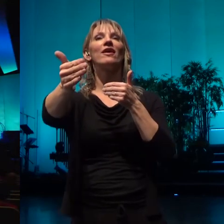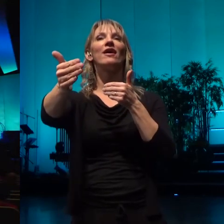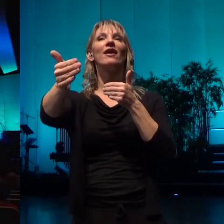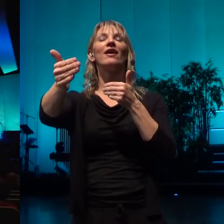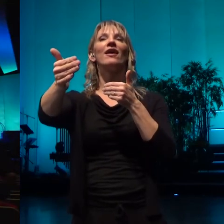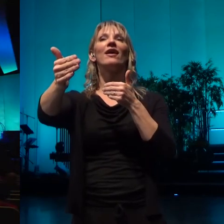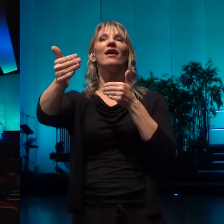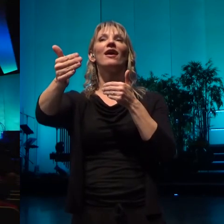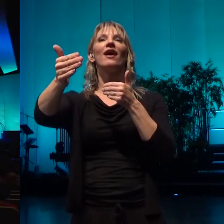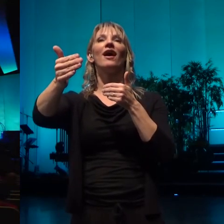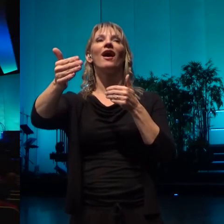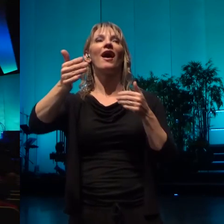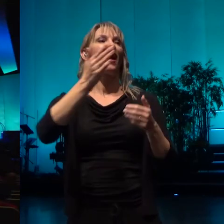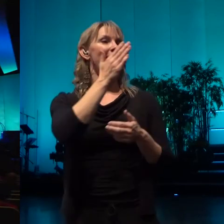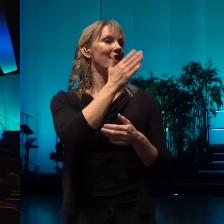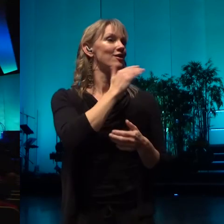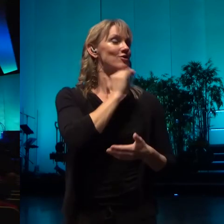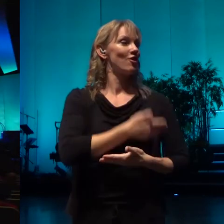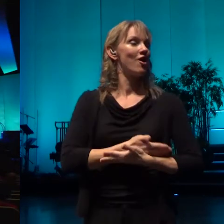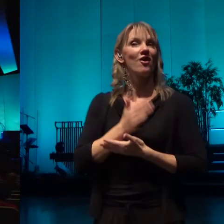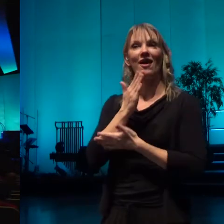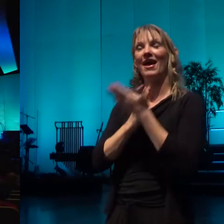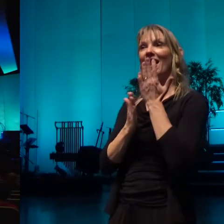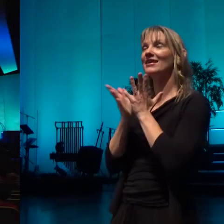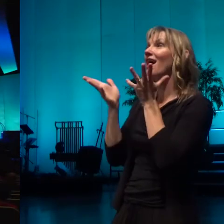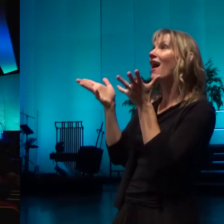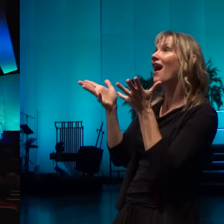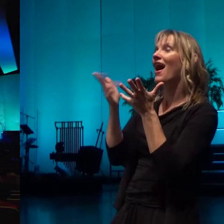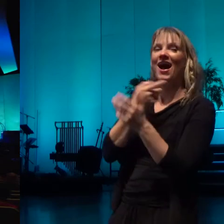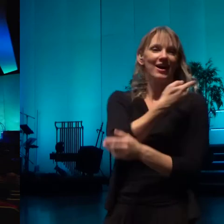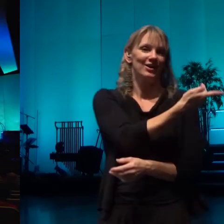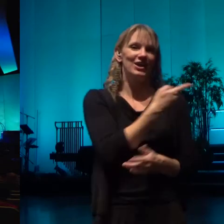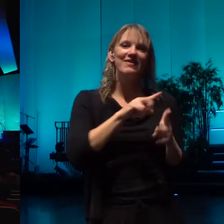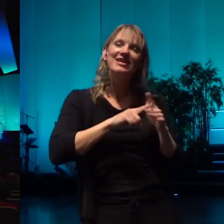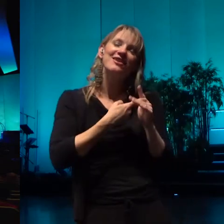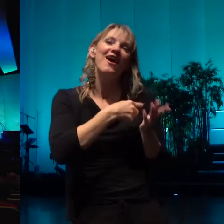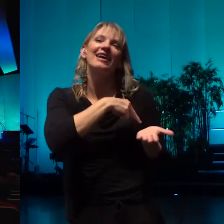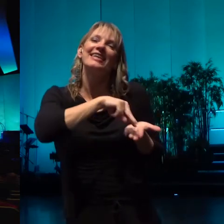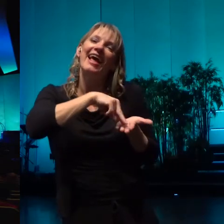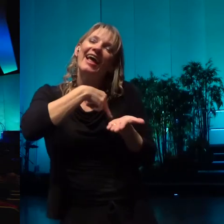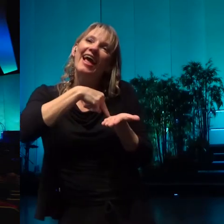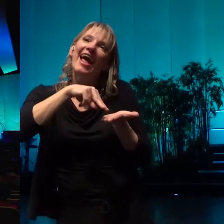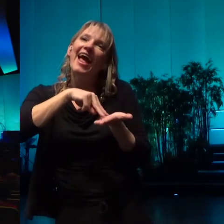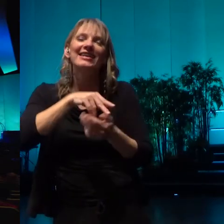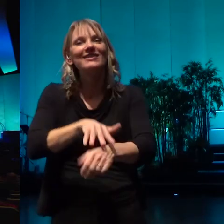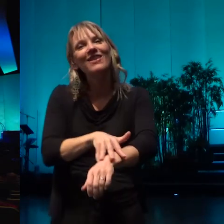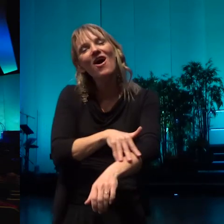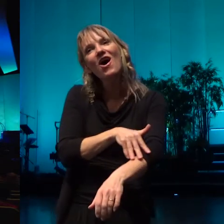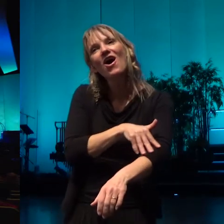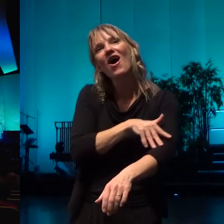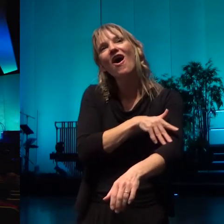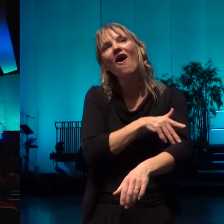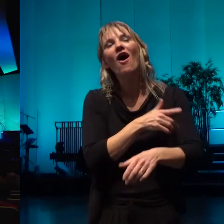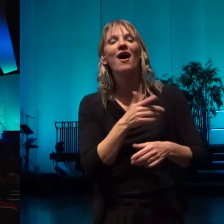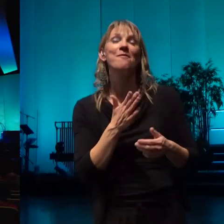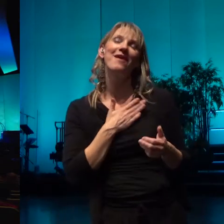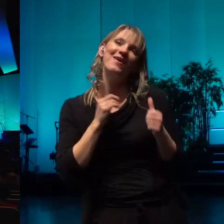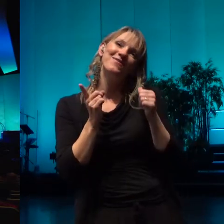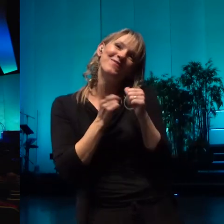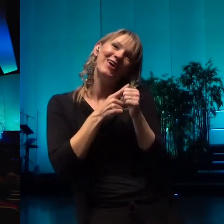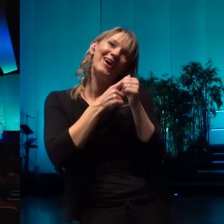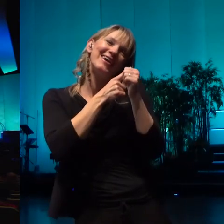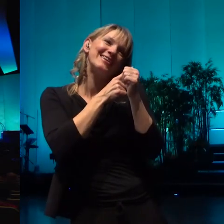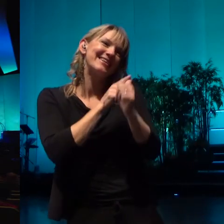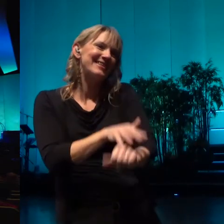her hands, and we start to dance, just a slow dance. And I get my first